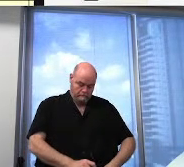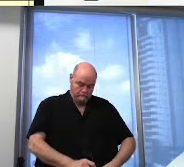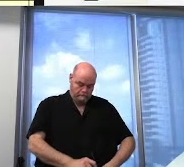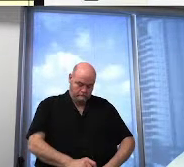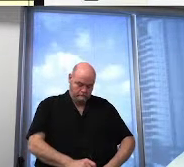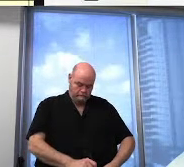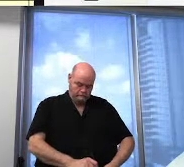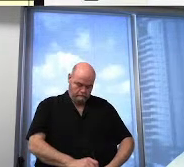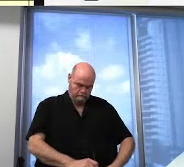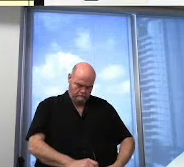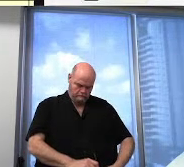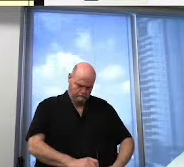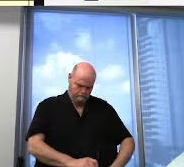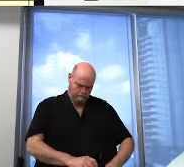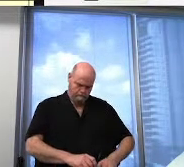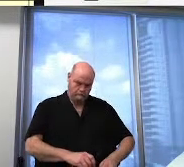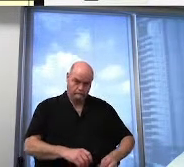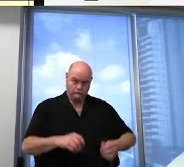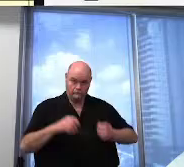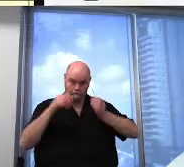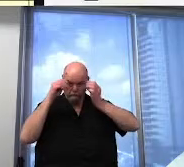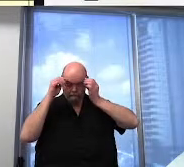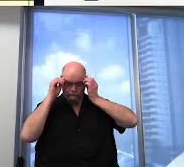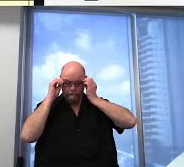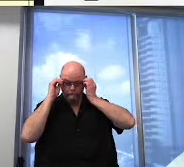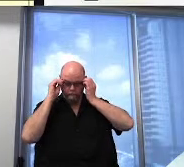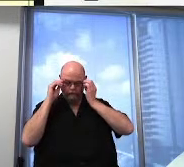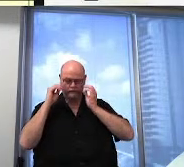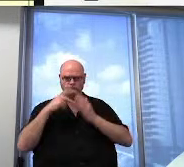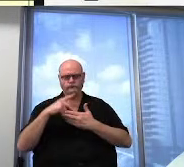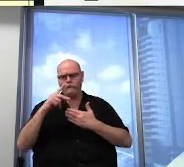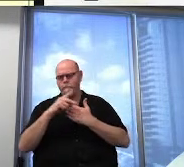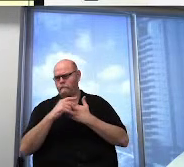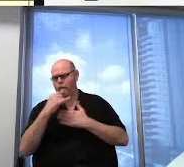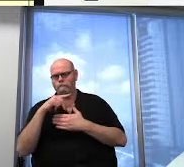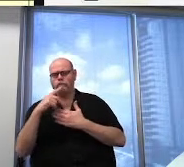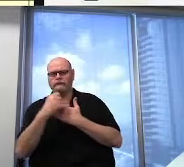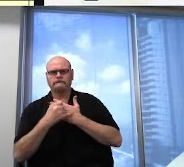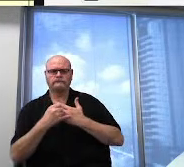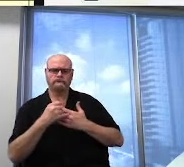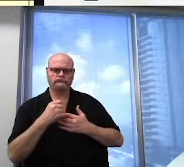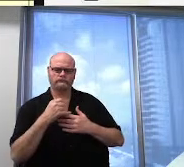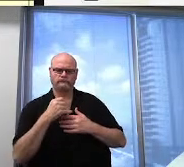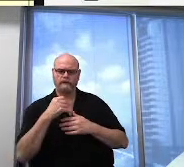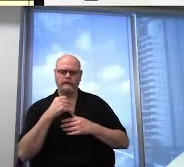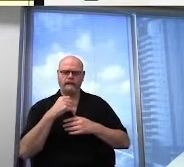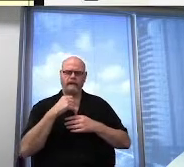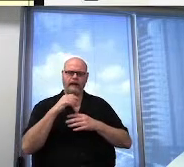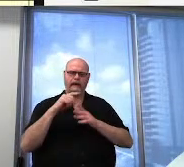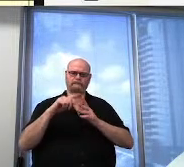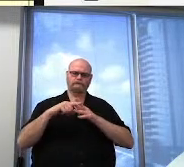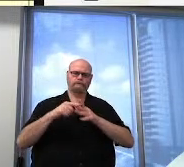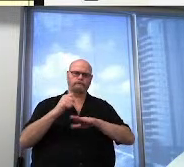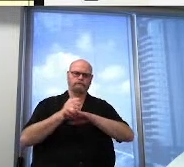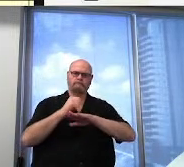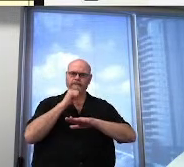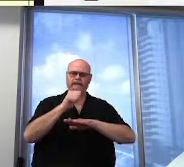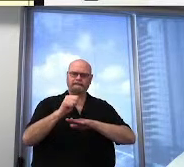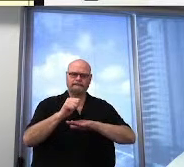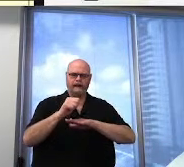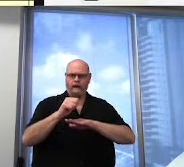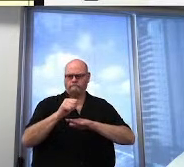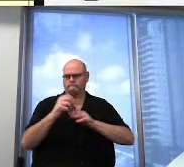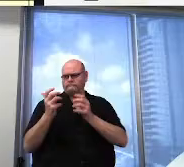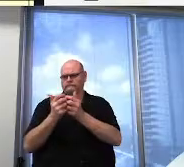Project execution doesn't fit neatly into calendar year No, perfection. That's